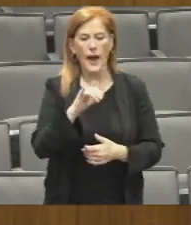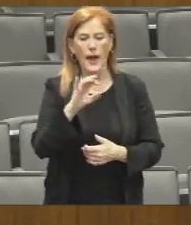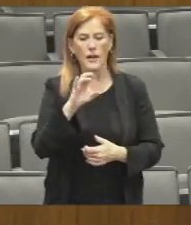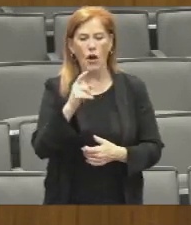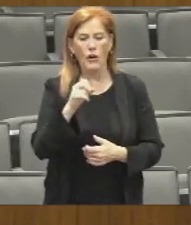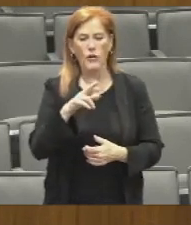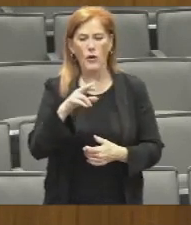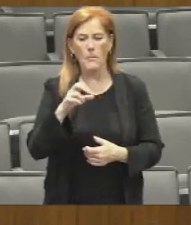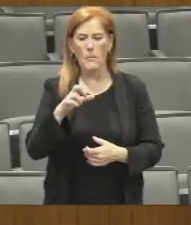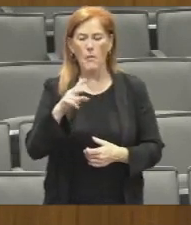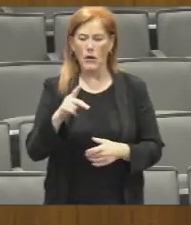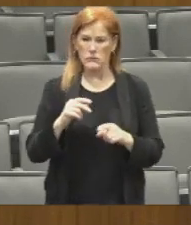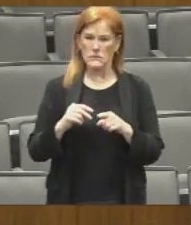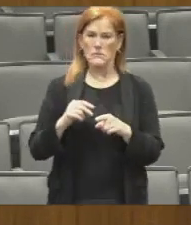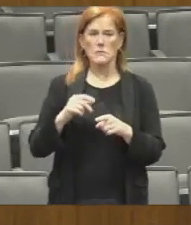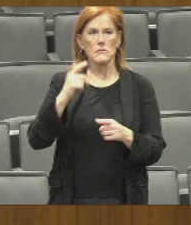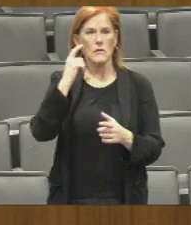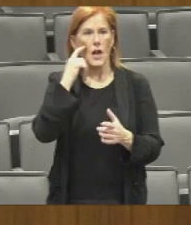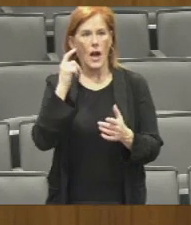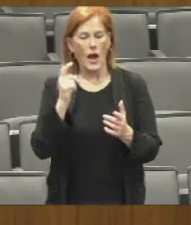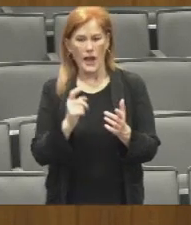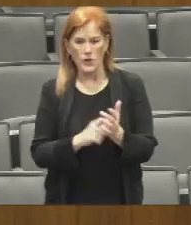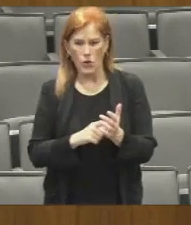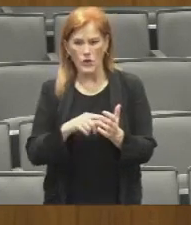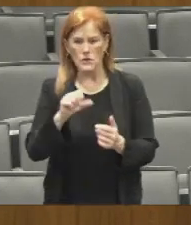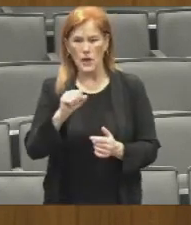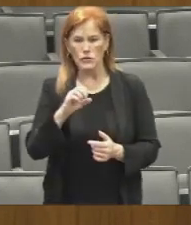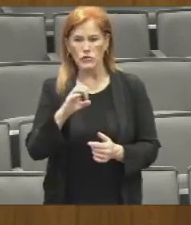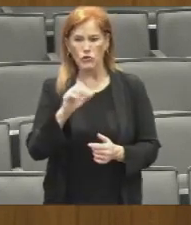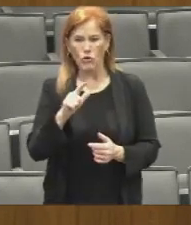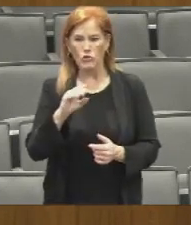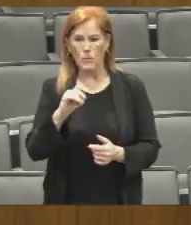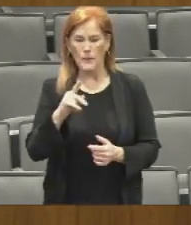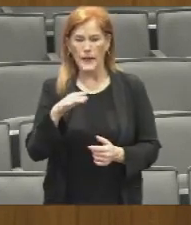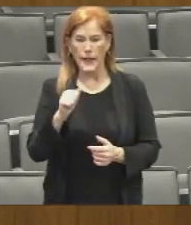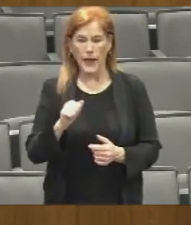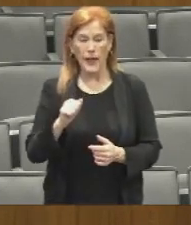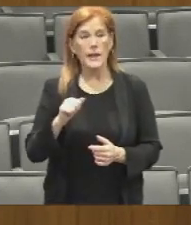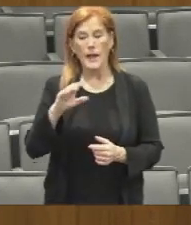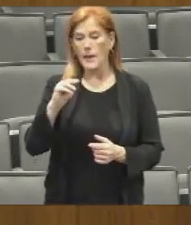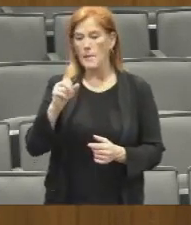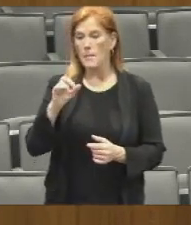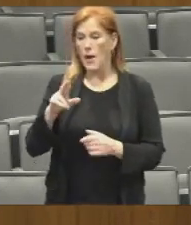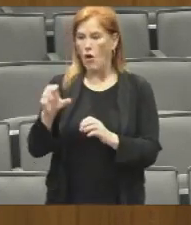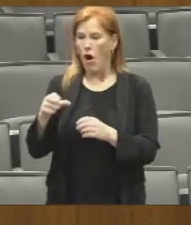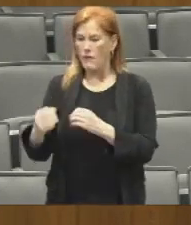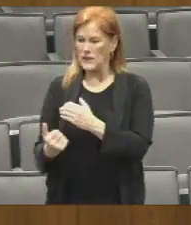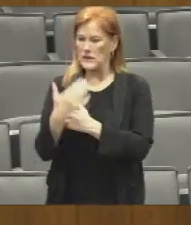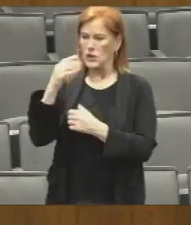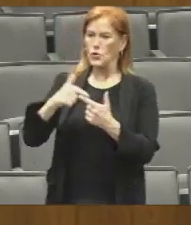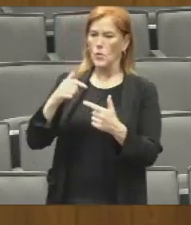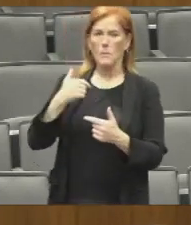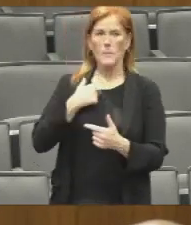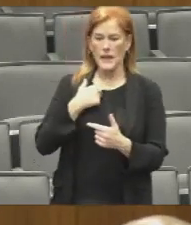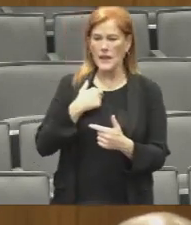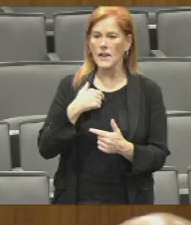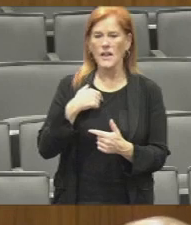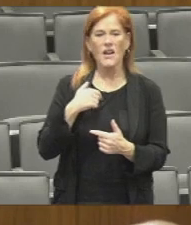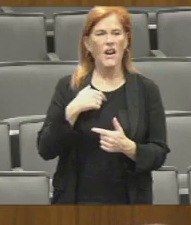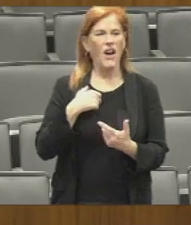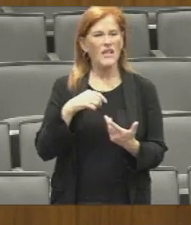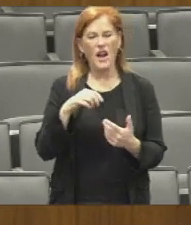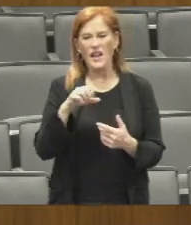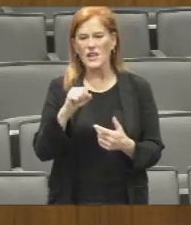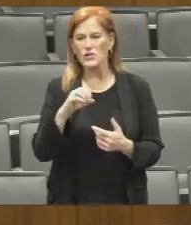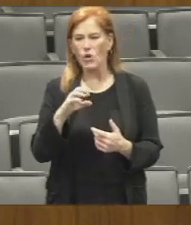I saw it on a social media post. It was sent to me by the mayor's office in a social media post. And I